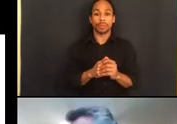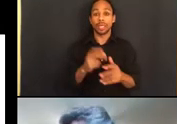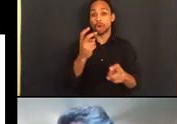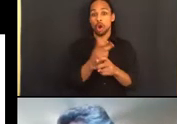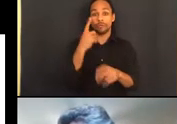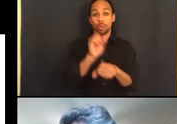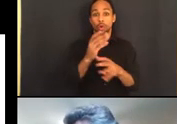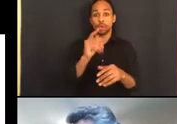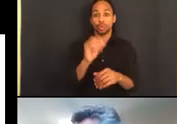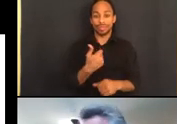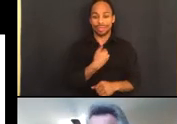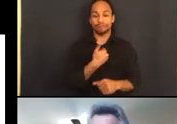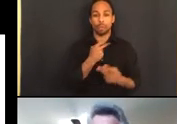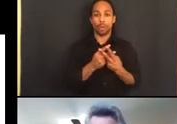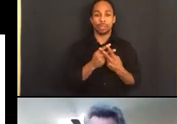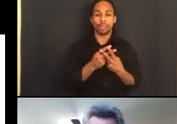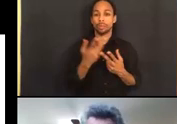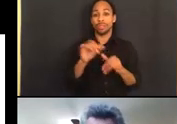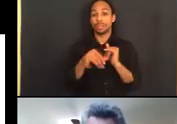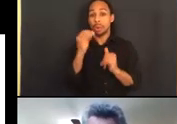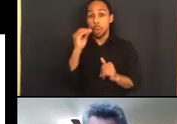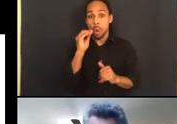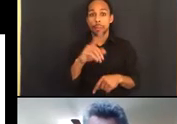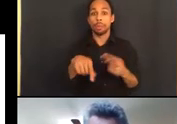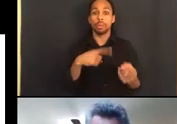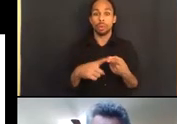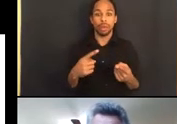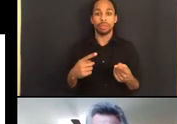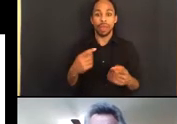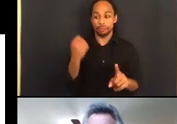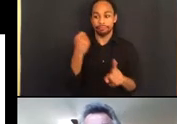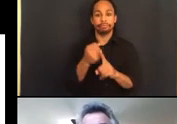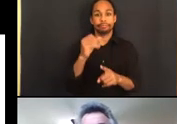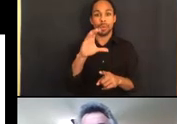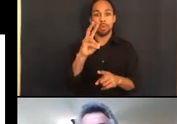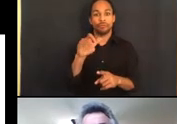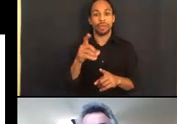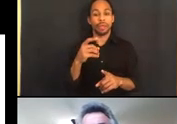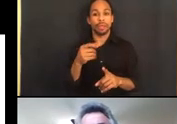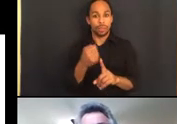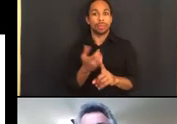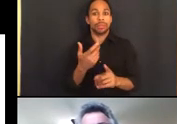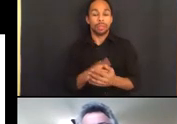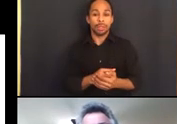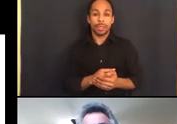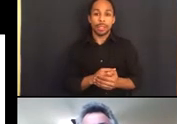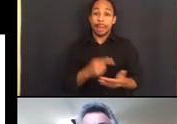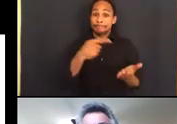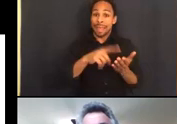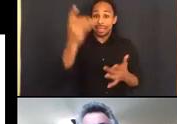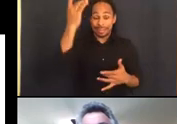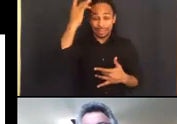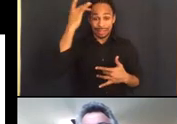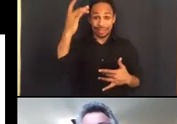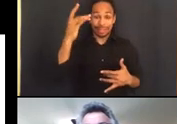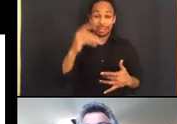forbid, stay home when they're symptomatic. Our paid sick leave excludes workers